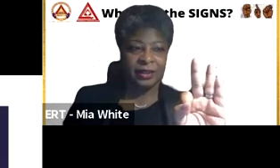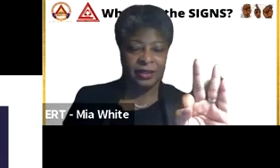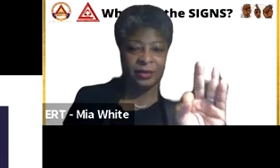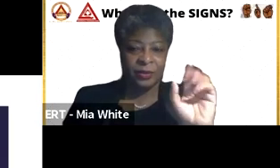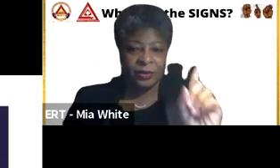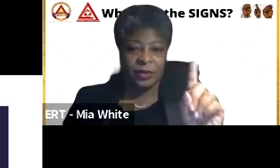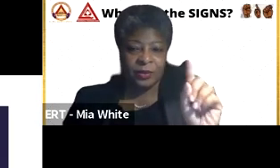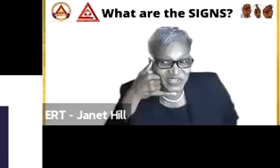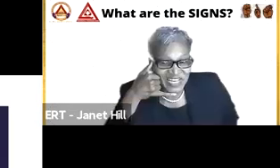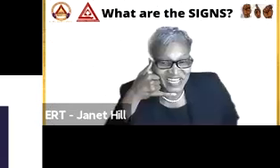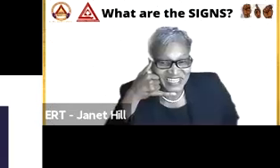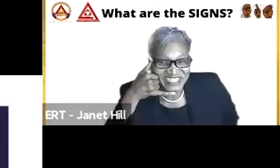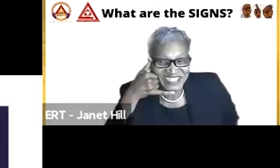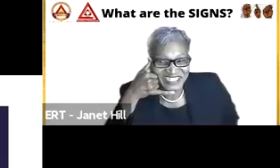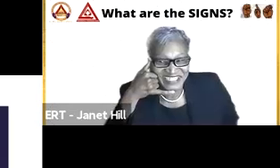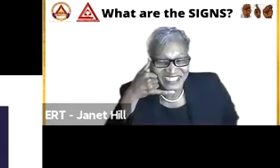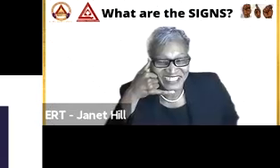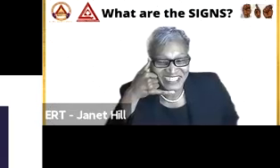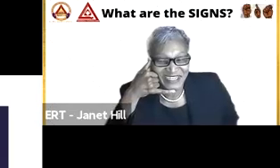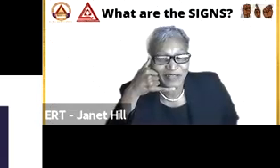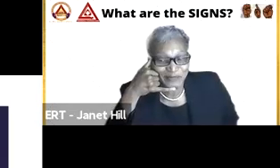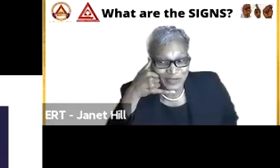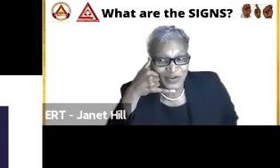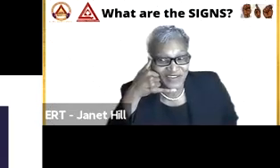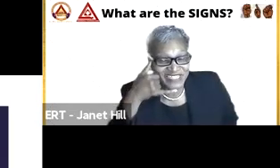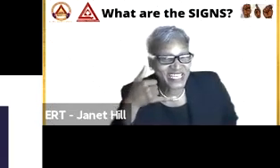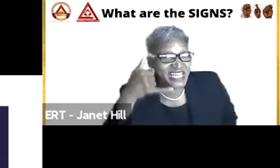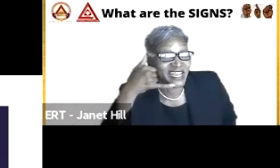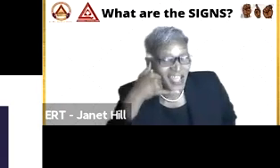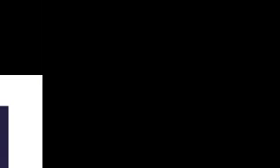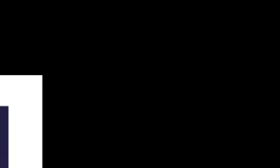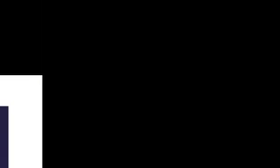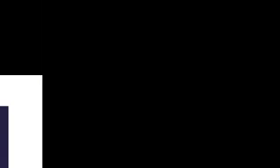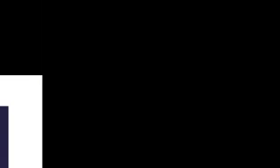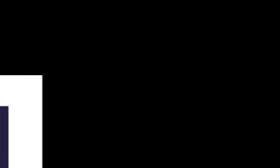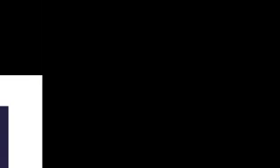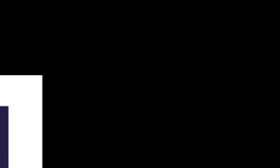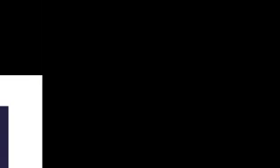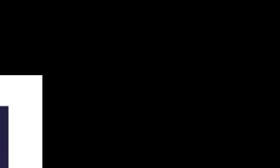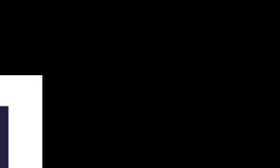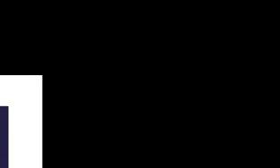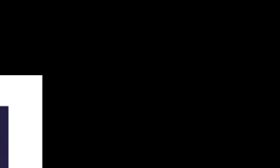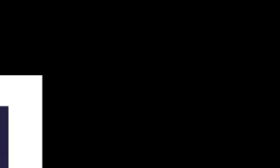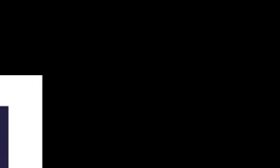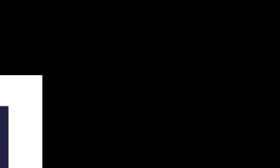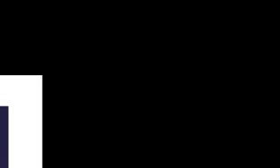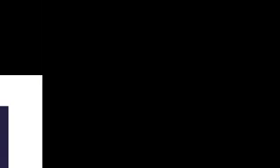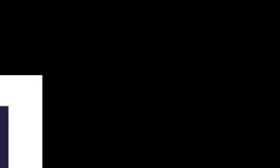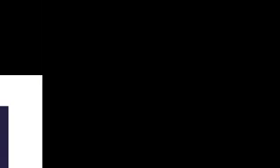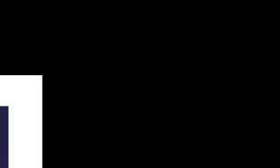911. What does this look like? Telephone. So if I said call.